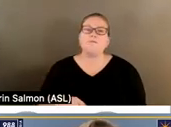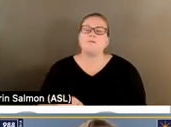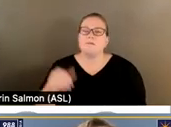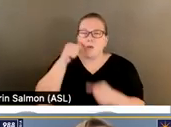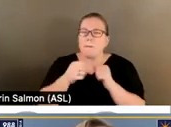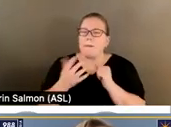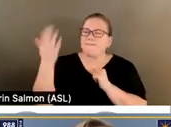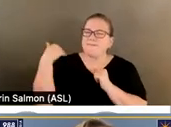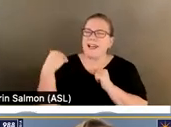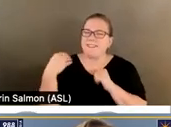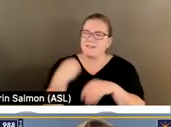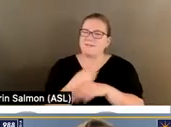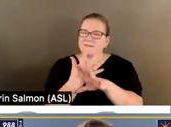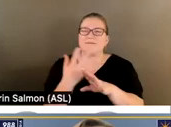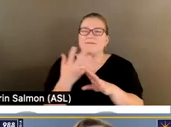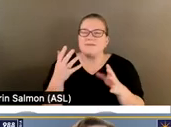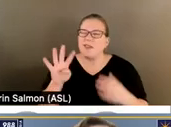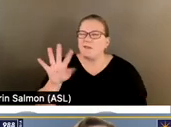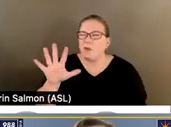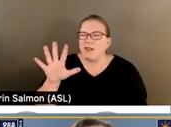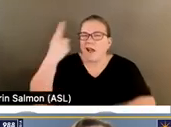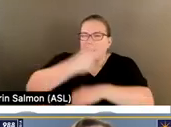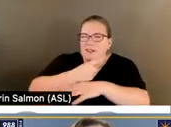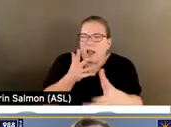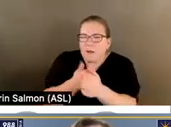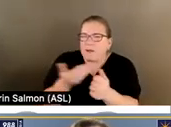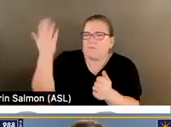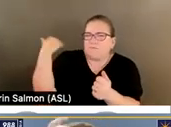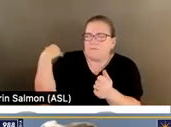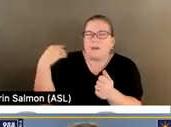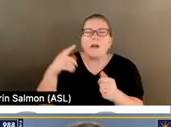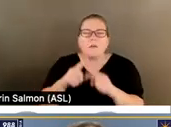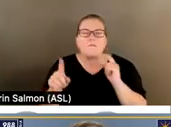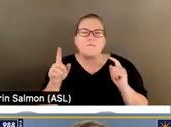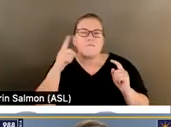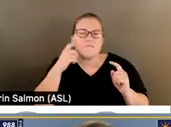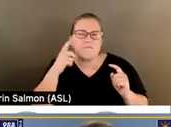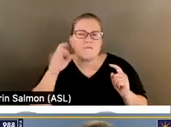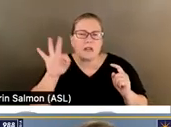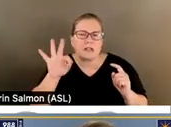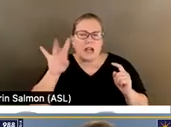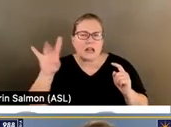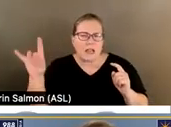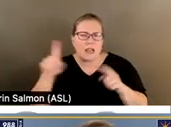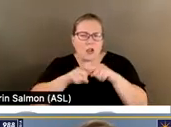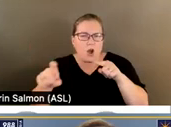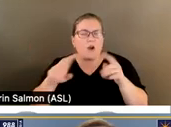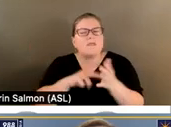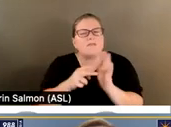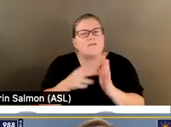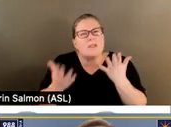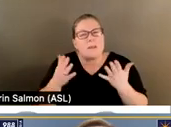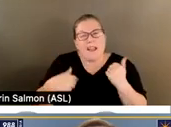45-day, we told you that it's too early to tell, but we suspect that calls through 988 may result in higher active rescue